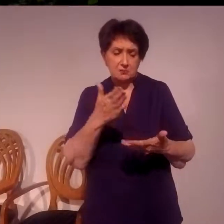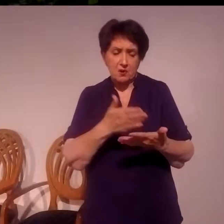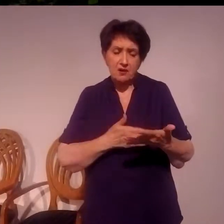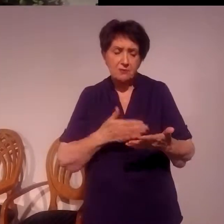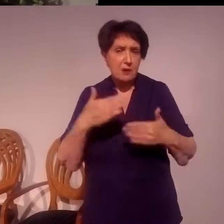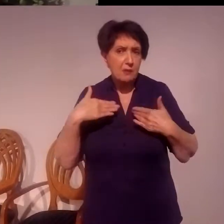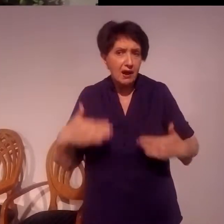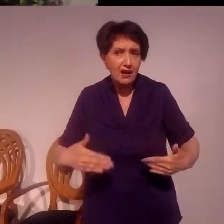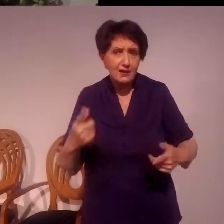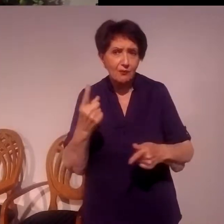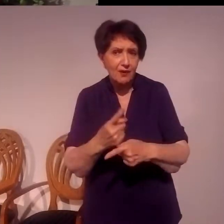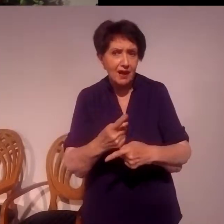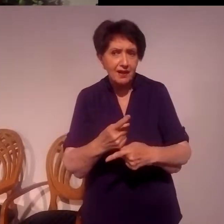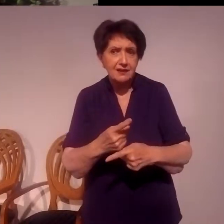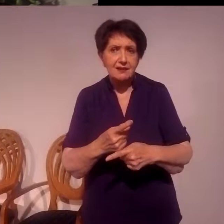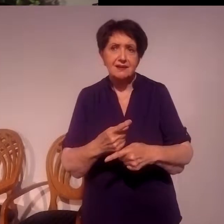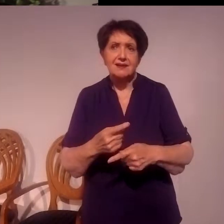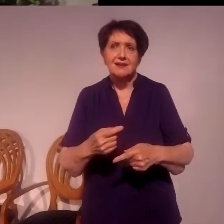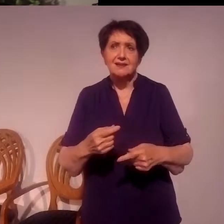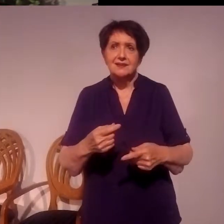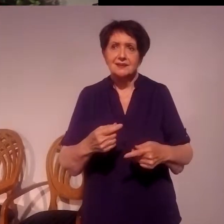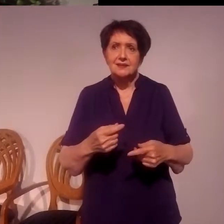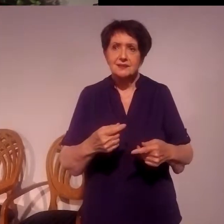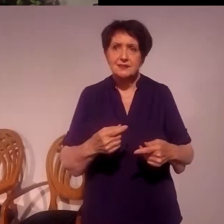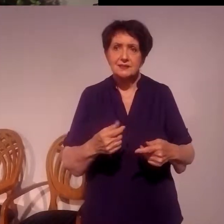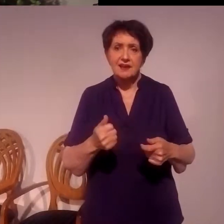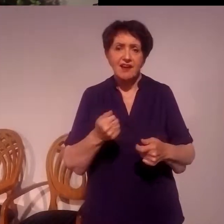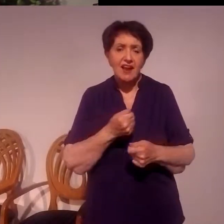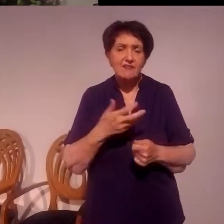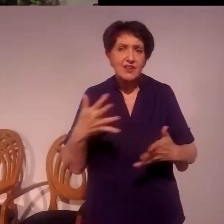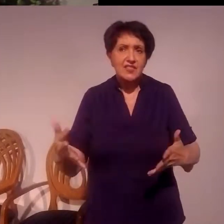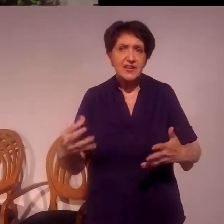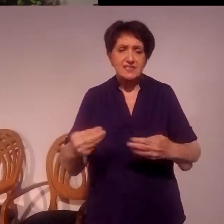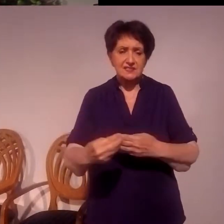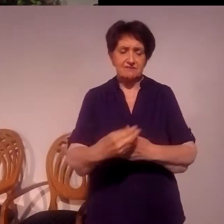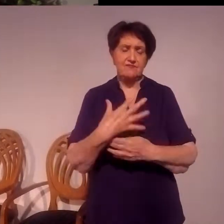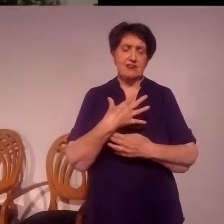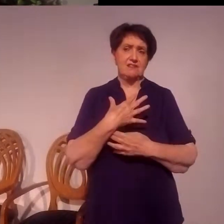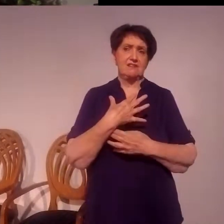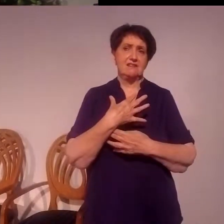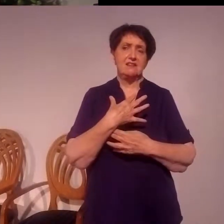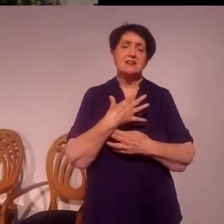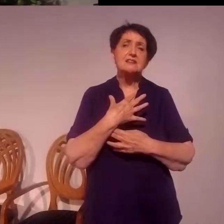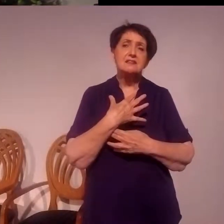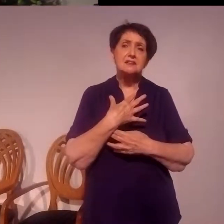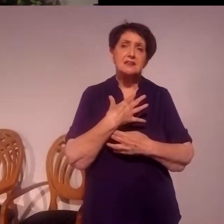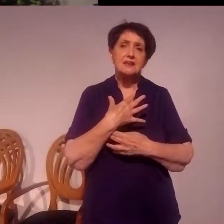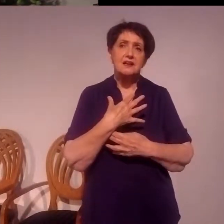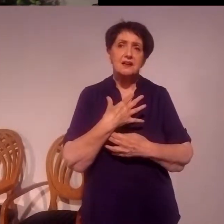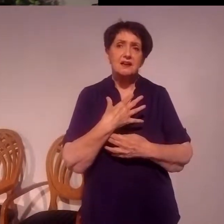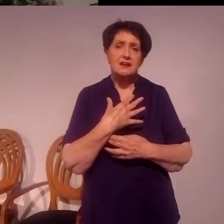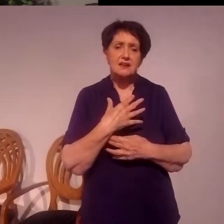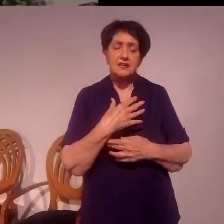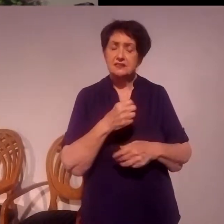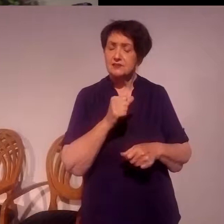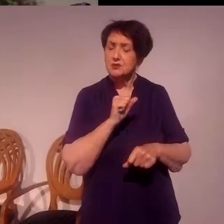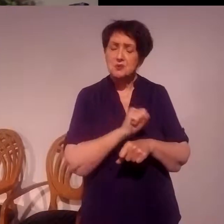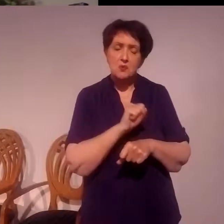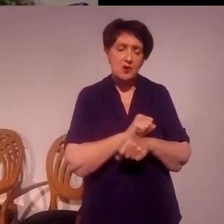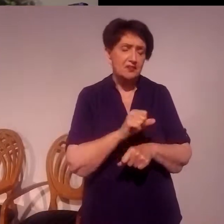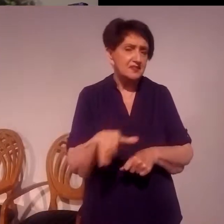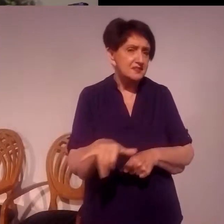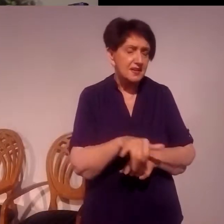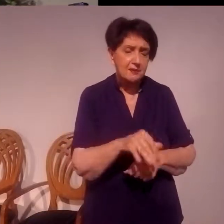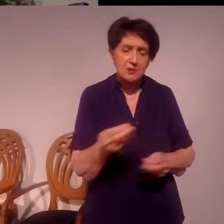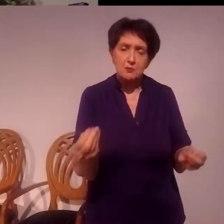body, right? Of the whole body, and now everything is impacted. It doesn't work the same anymore. And I'm